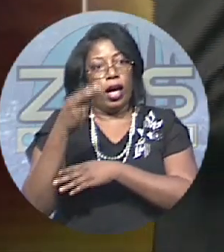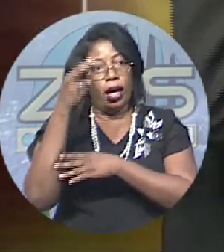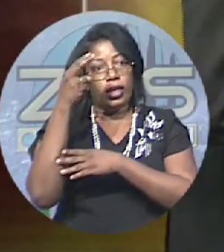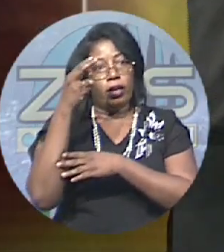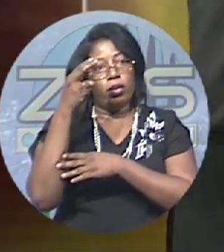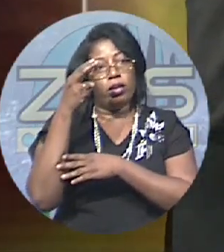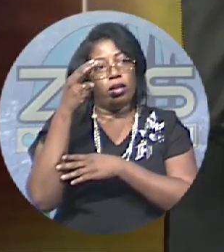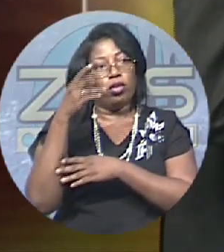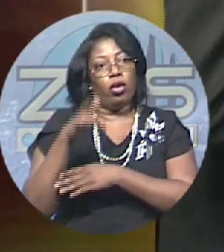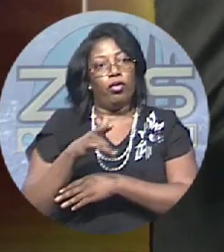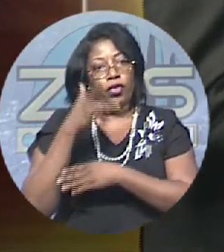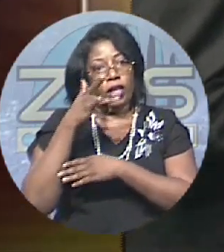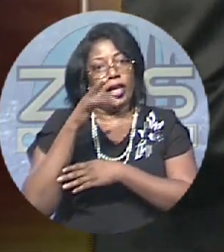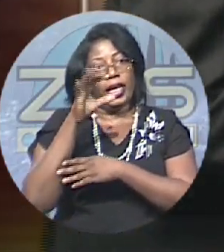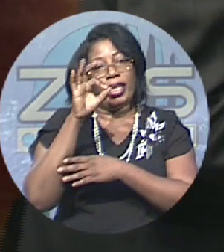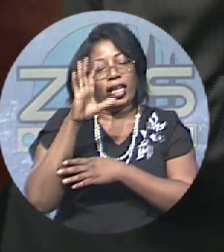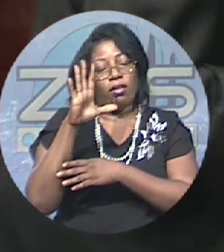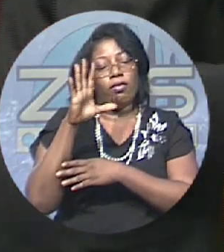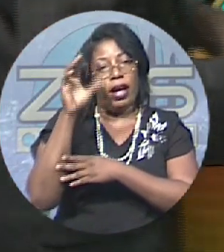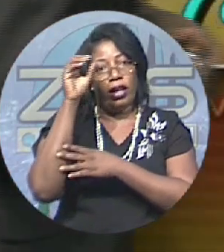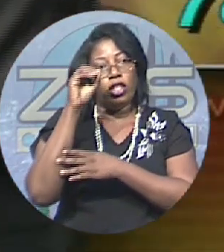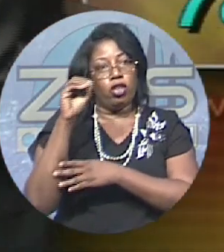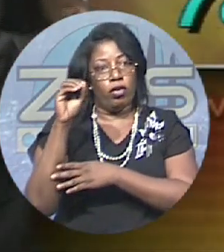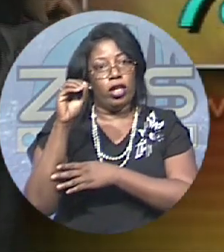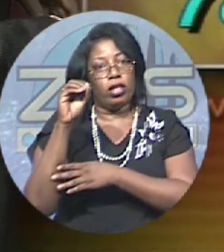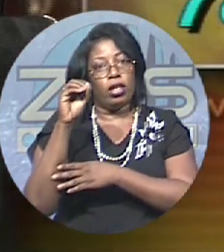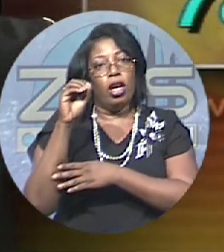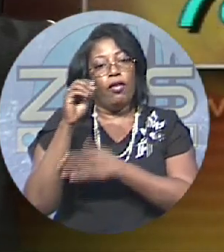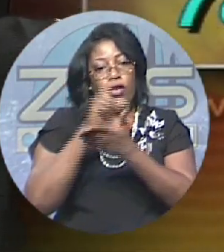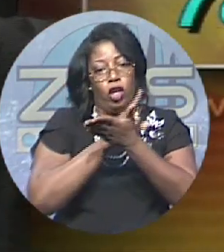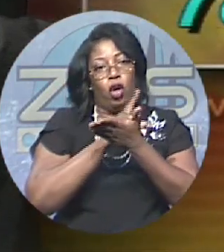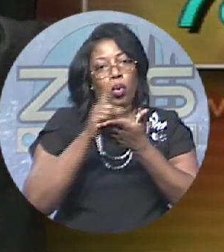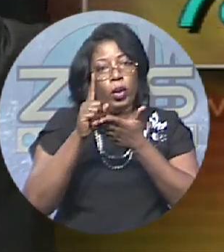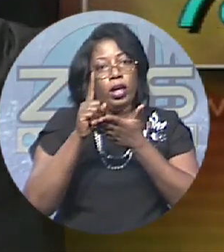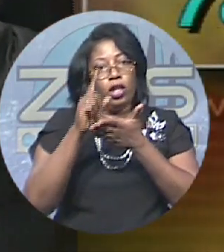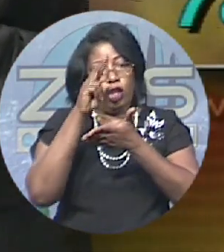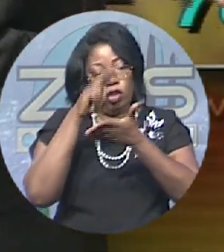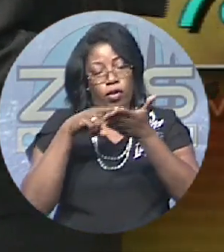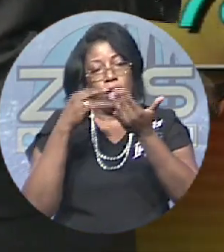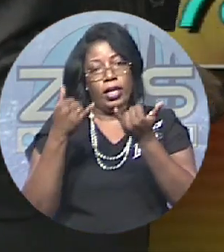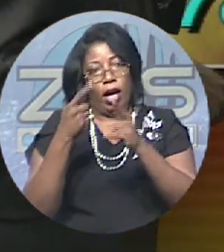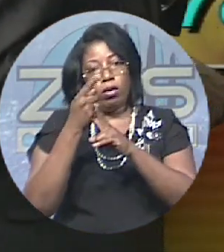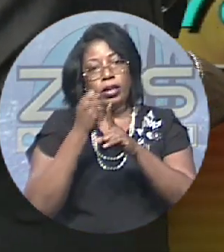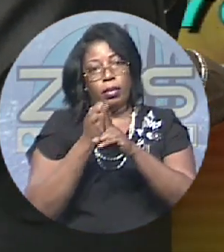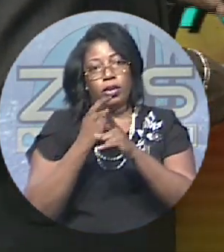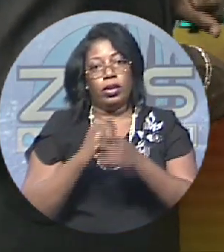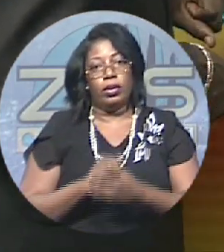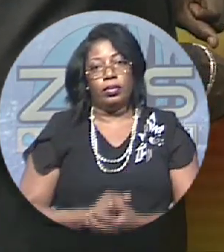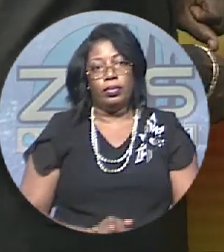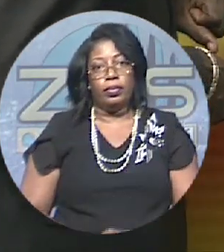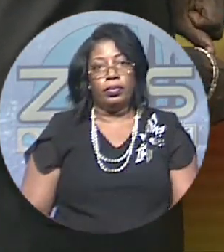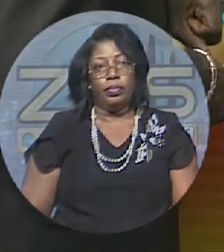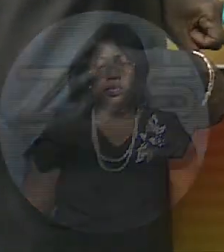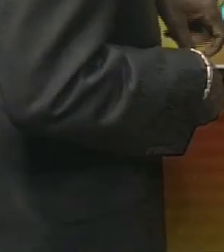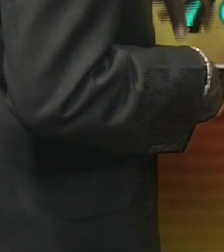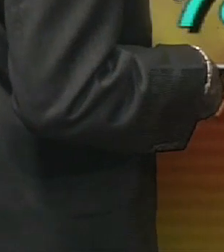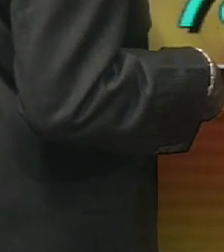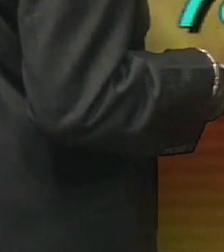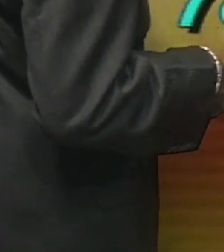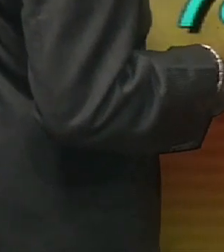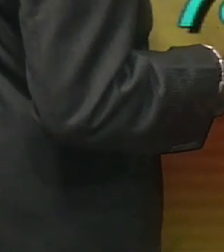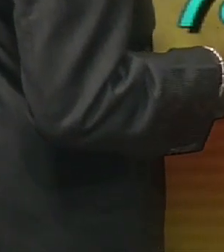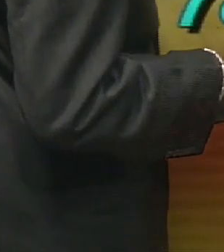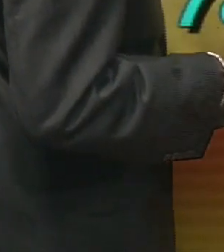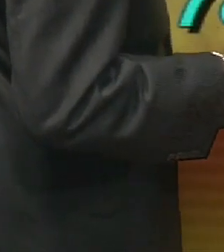heat index tomorrow about 95 degrees. 5 day forecast, keeping those temperatures below 90s, by the way, for the next 5 days.